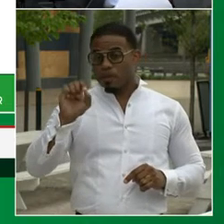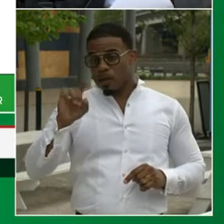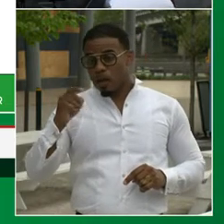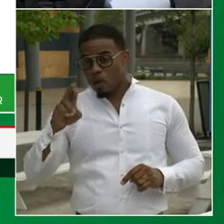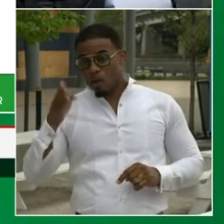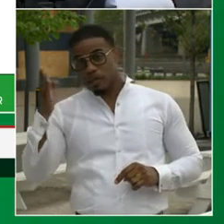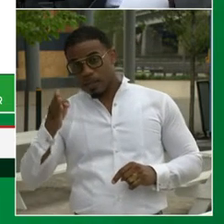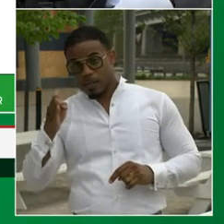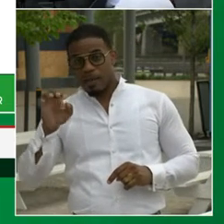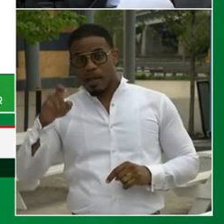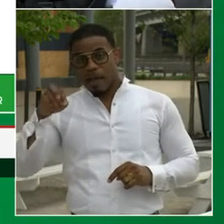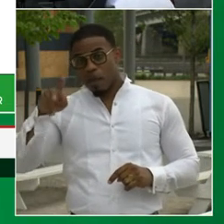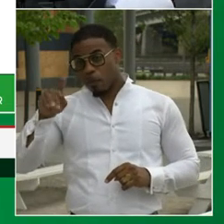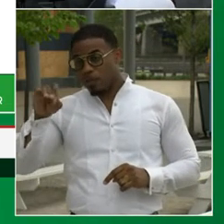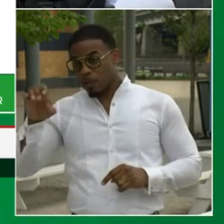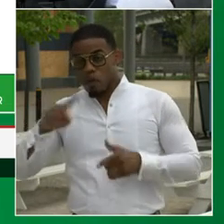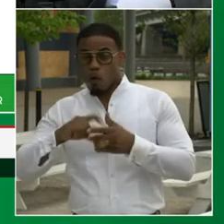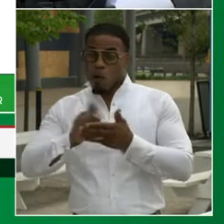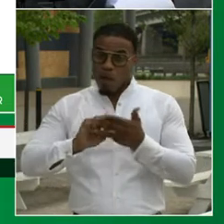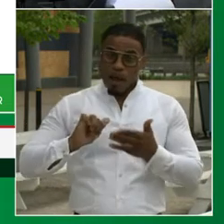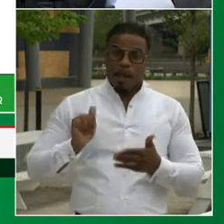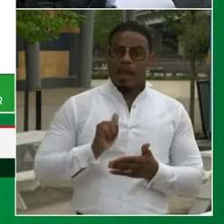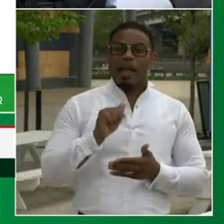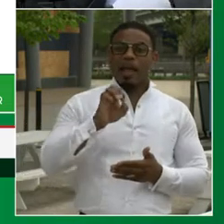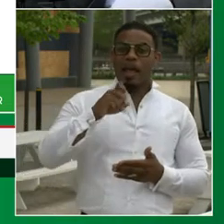dcchamber.org/ExportDC, or they can write us at